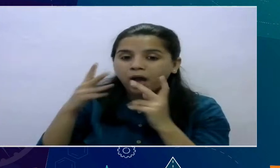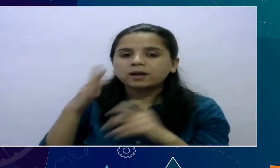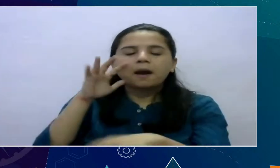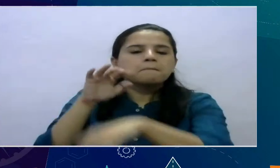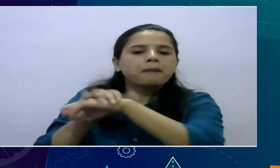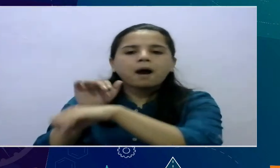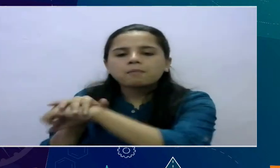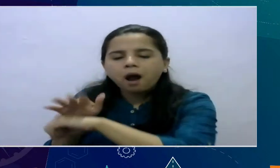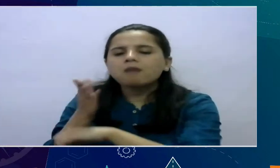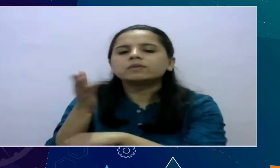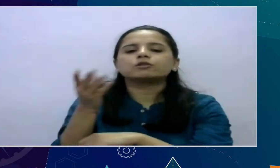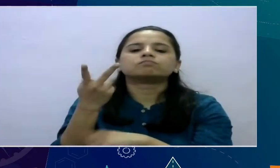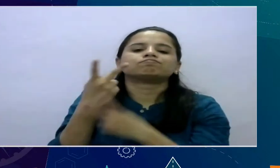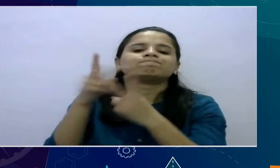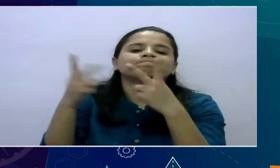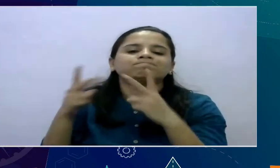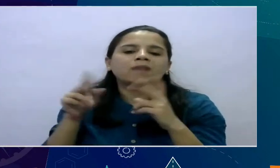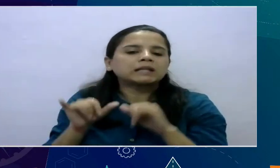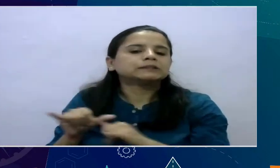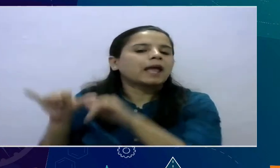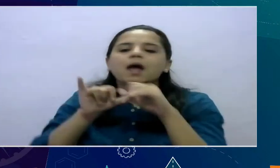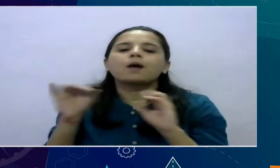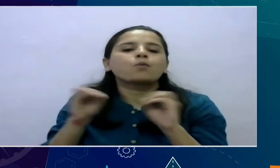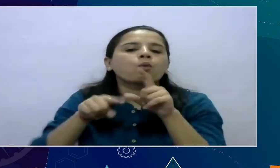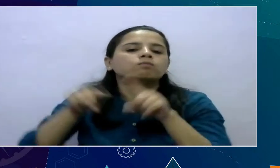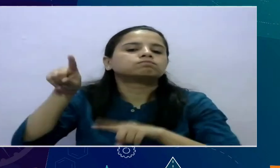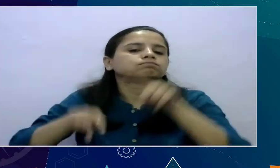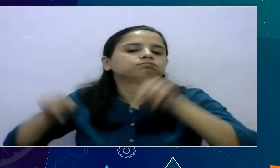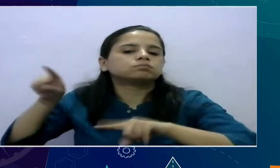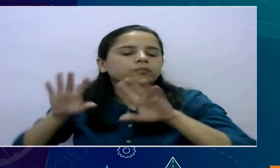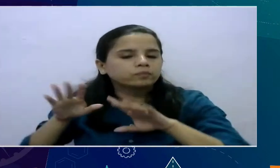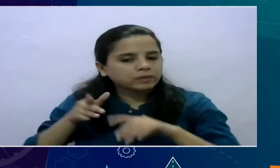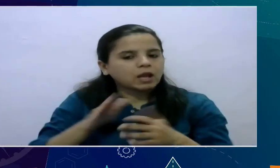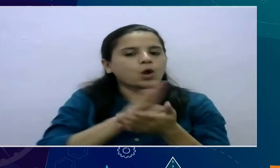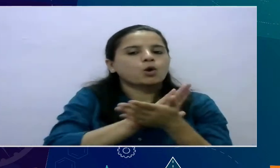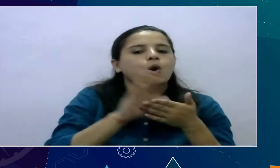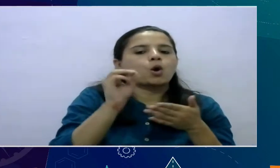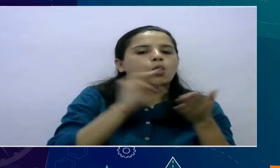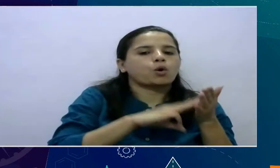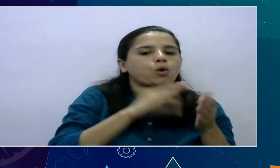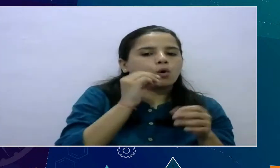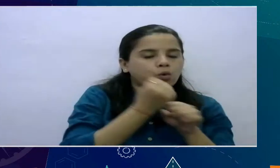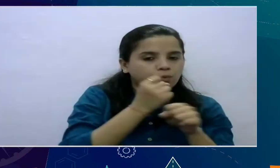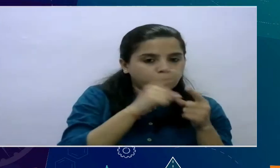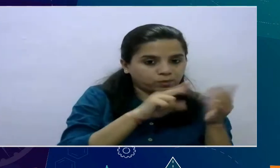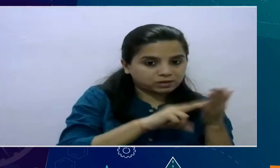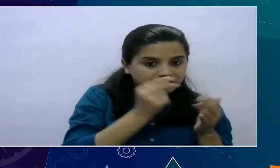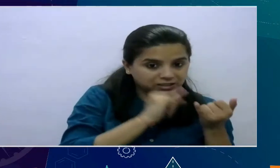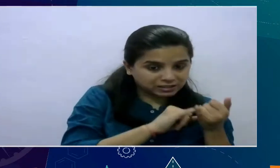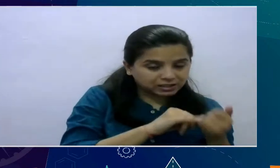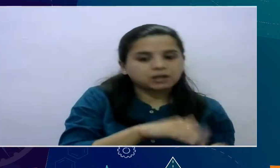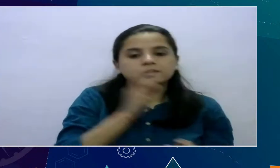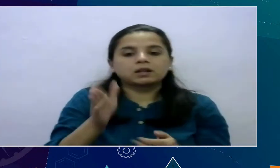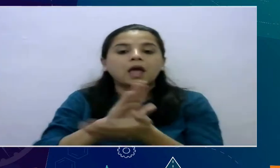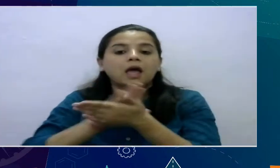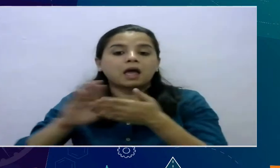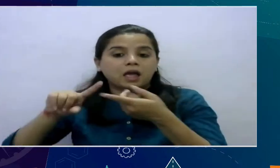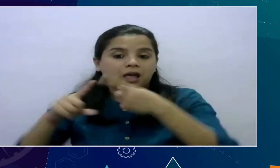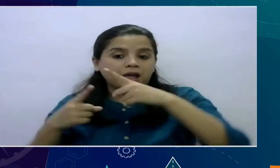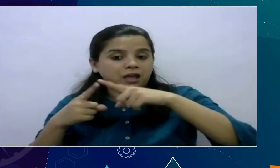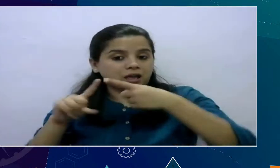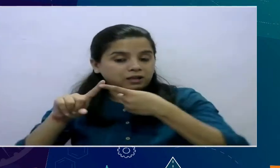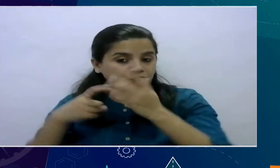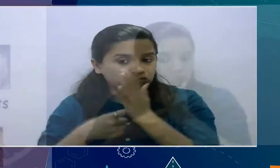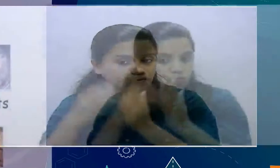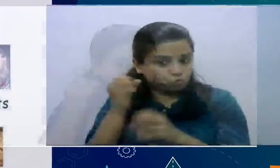to us. So that is the basic difference between a homogeneous mixture and heterogeneous mixture. Rather,